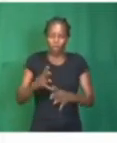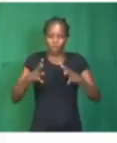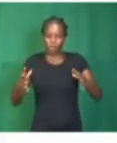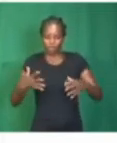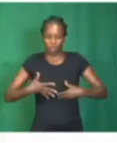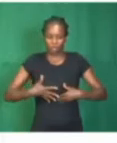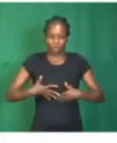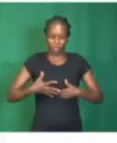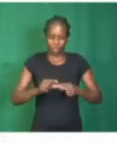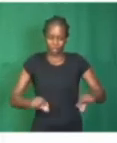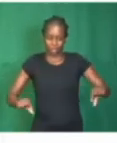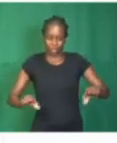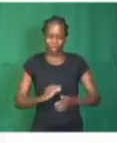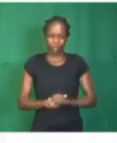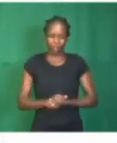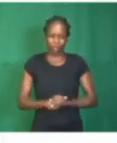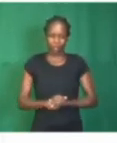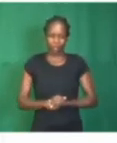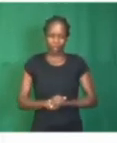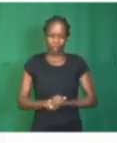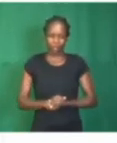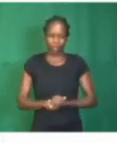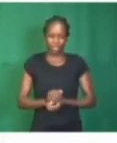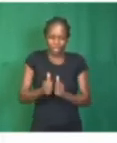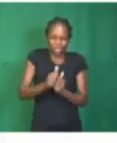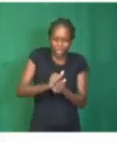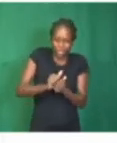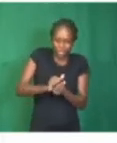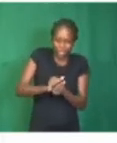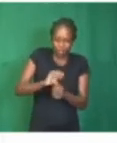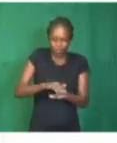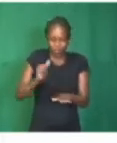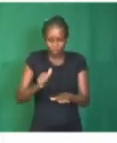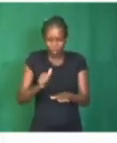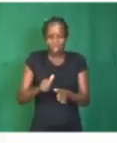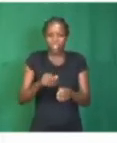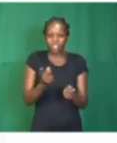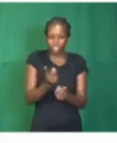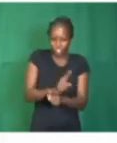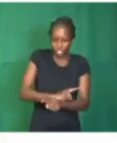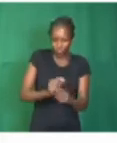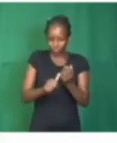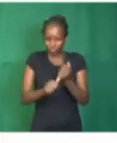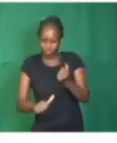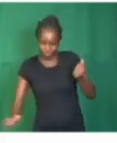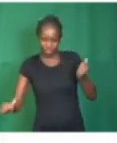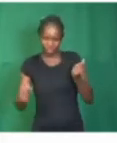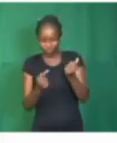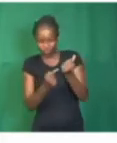there, the undigested food called feces will be taken out through the anus,